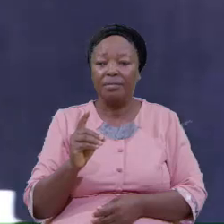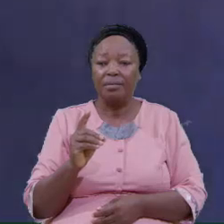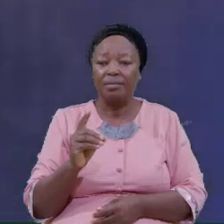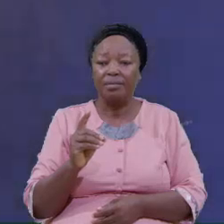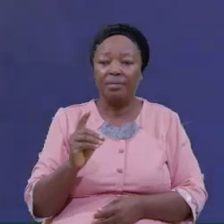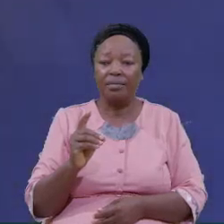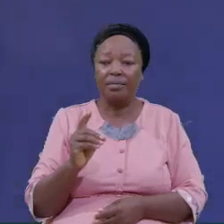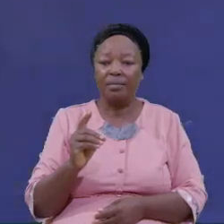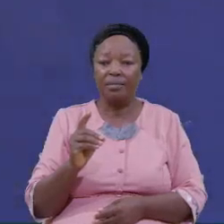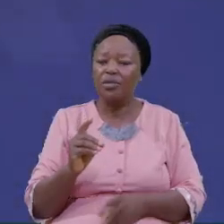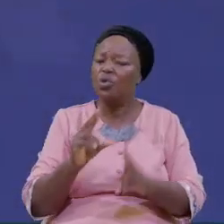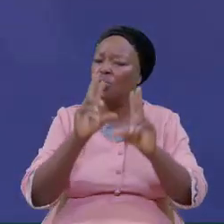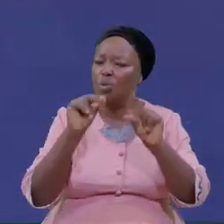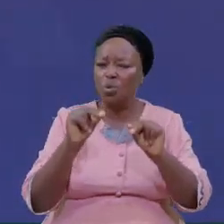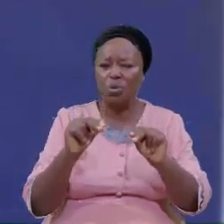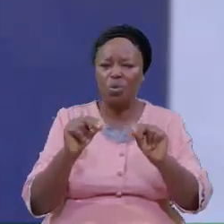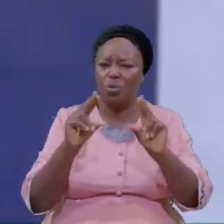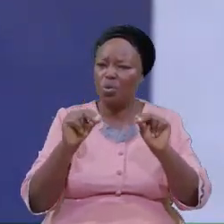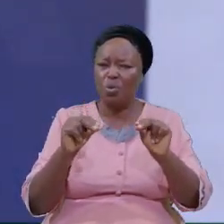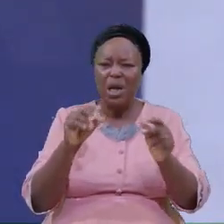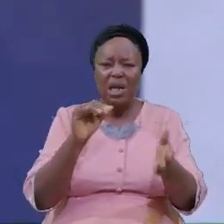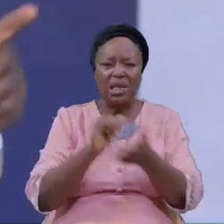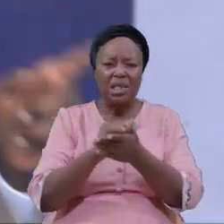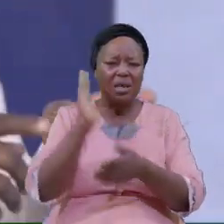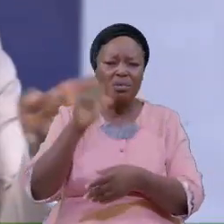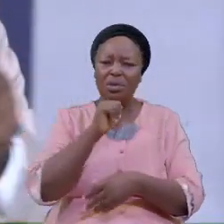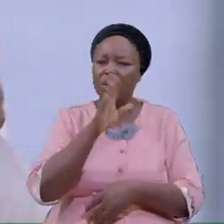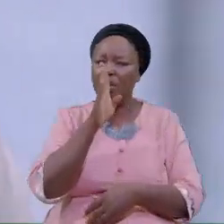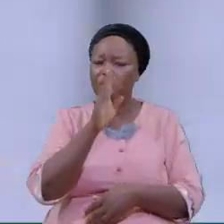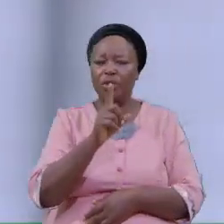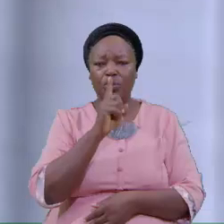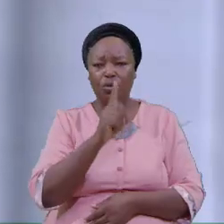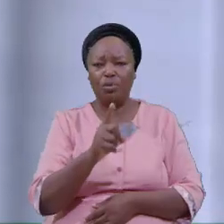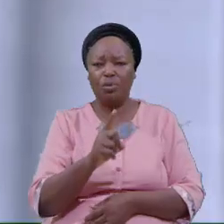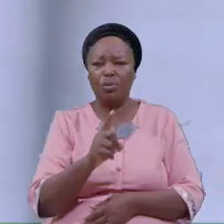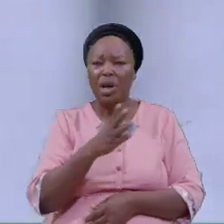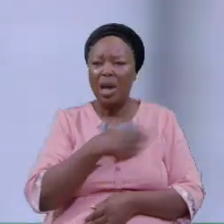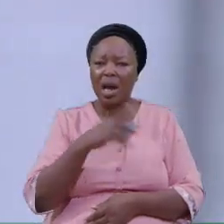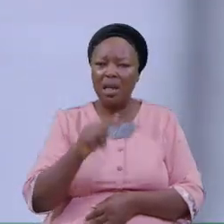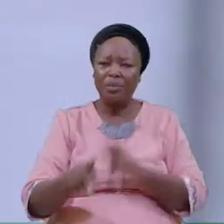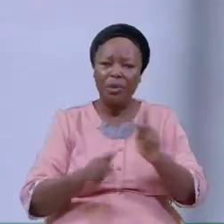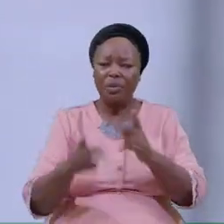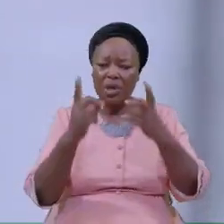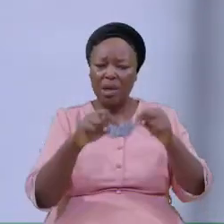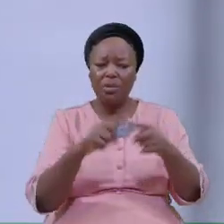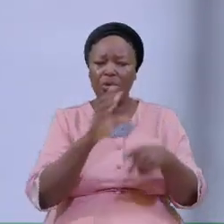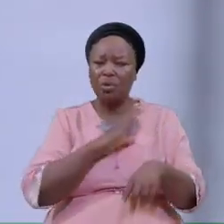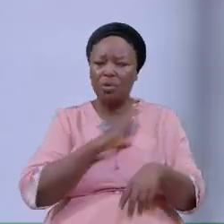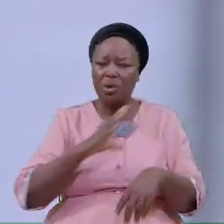No, that will not be true. And the people came to Christ and we know thou art true.